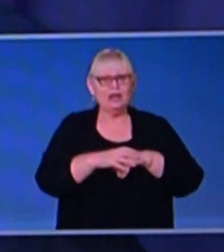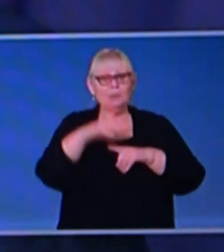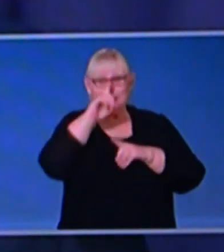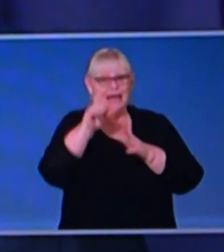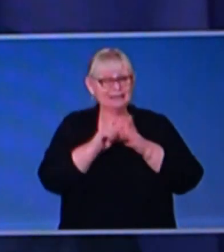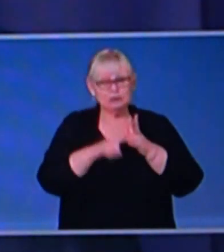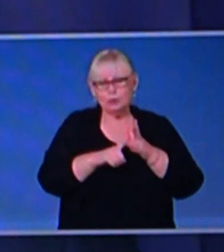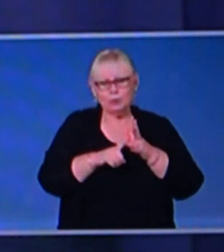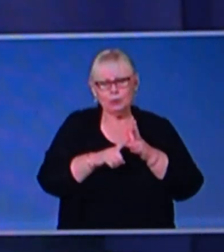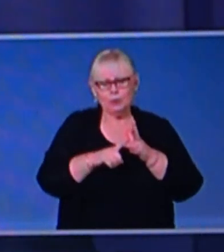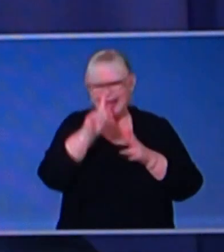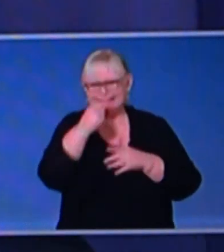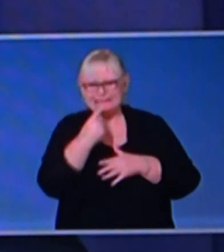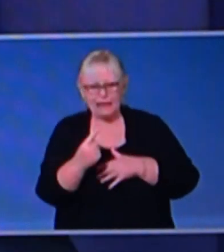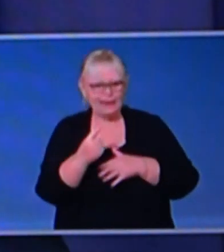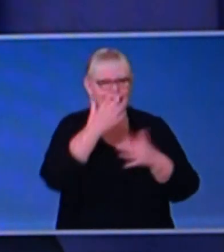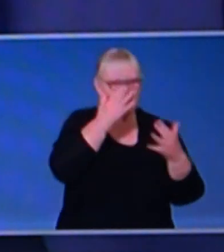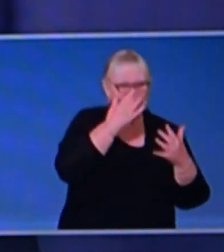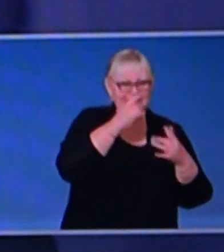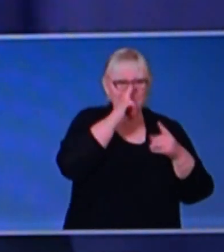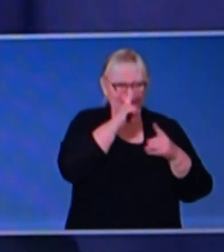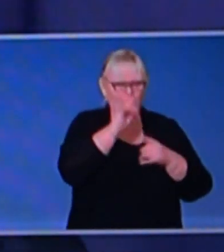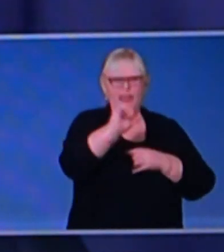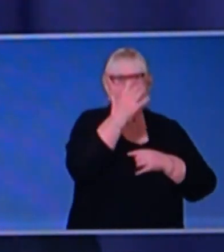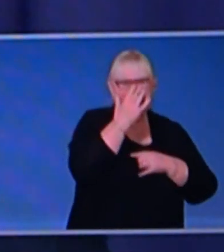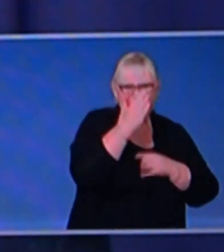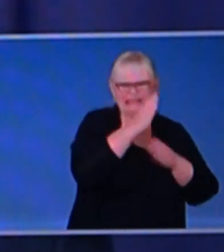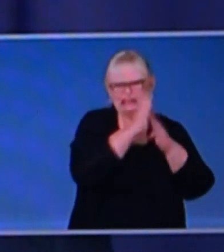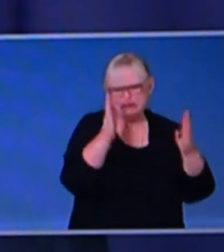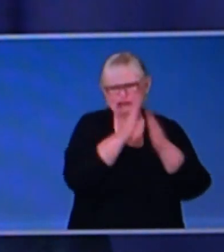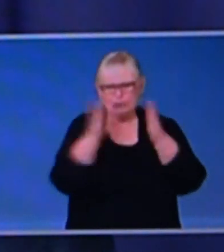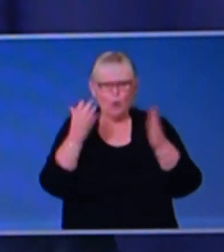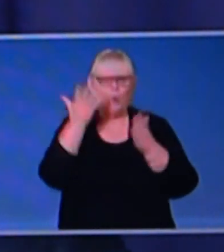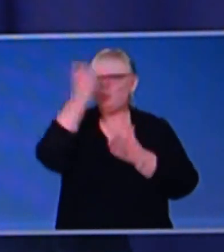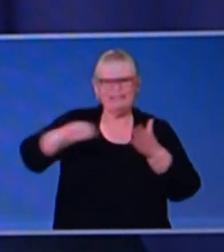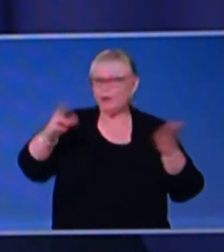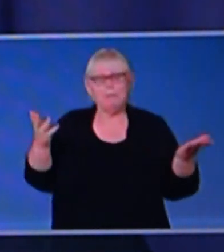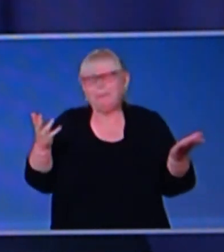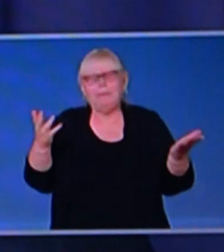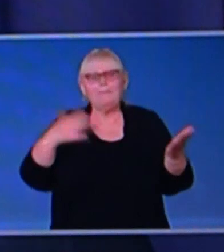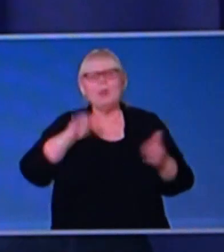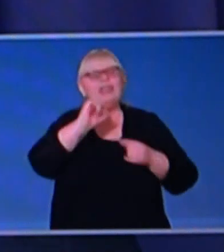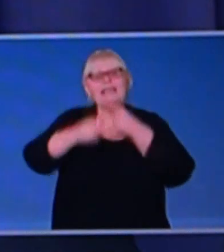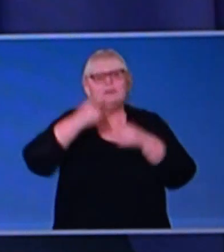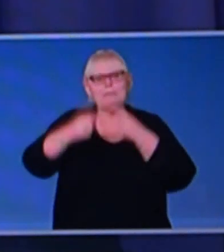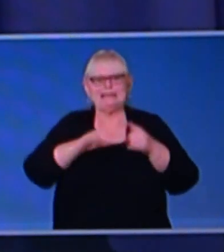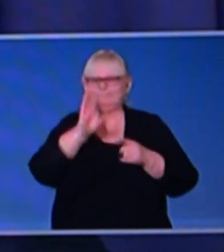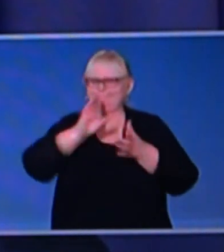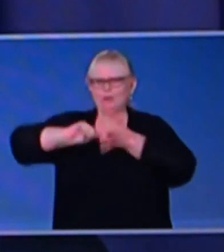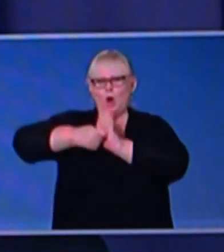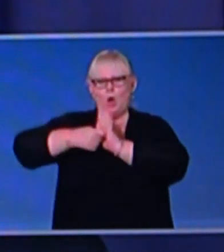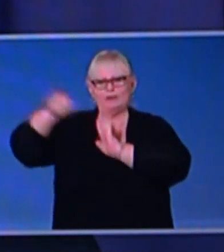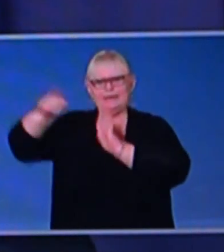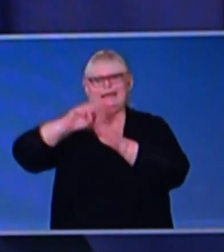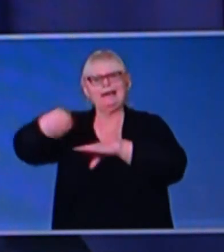give you breakdowns of what ages of people have downloaded the app or what states they're from, because all of that information is locked in the National